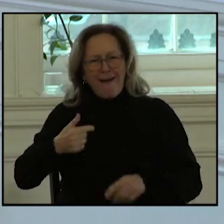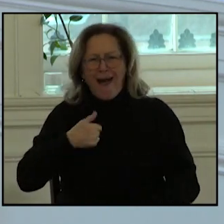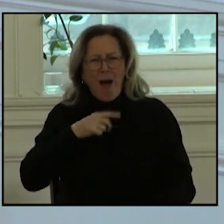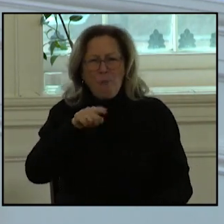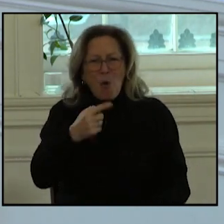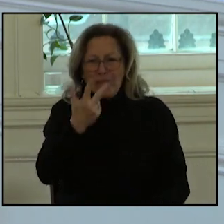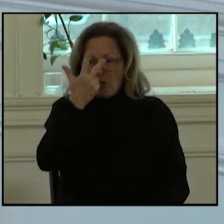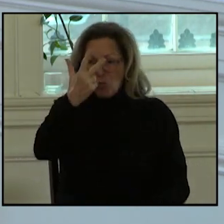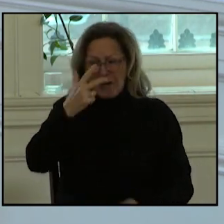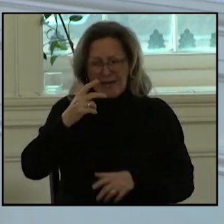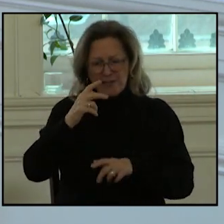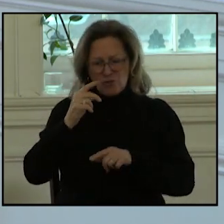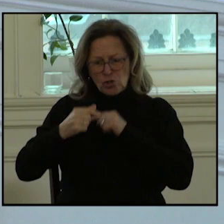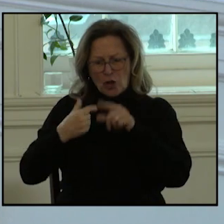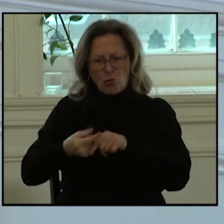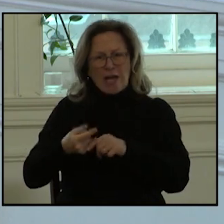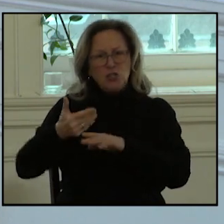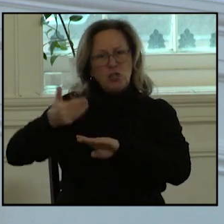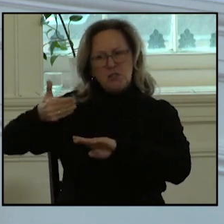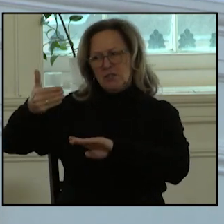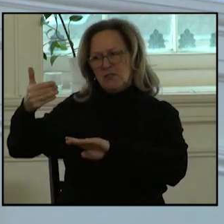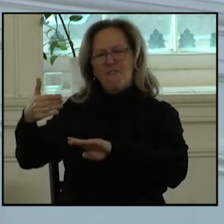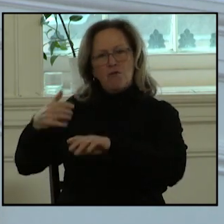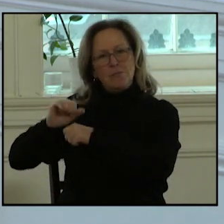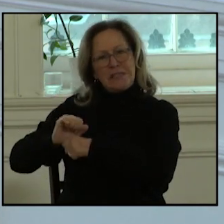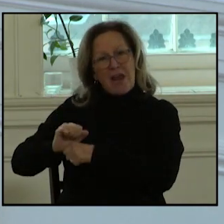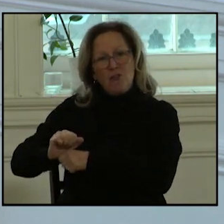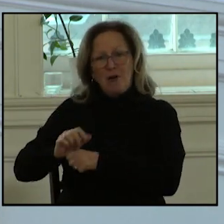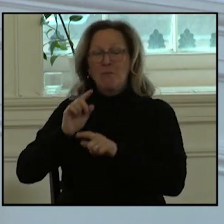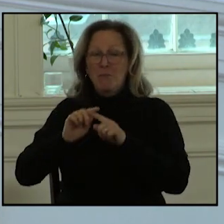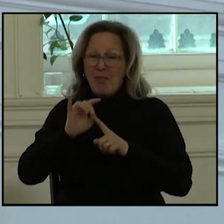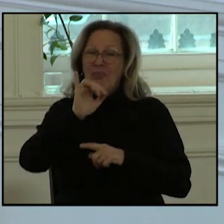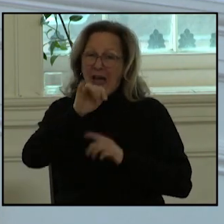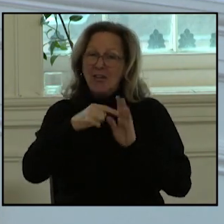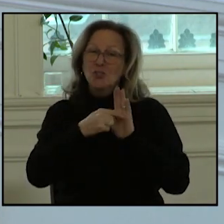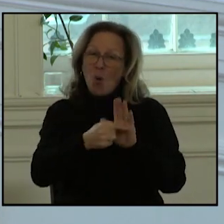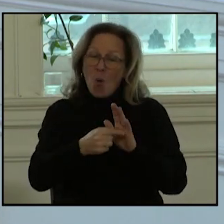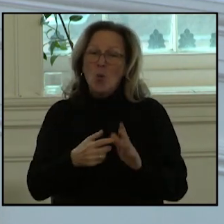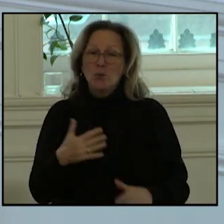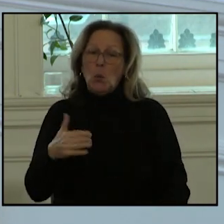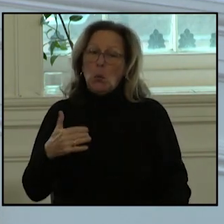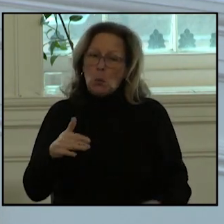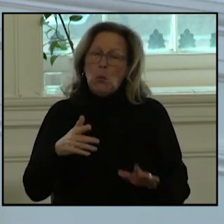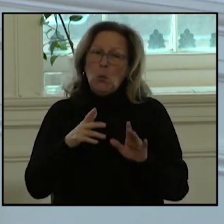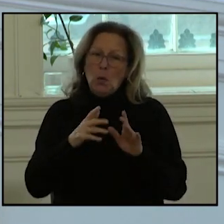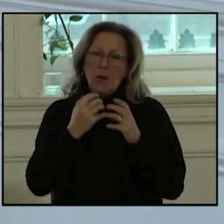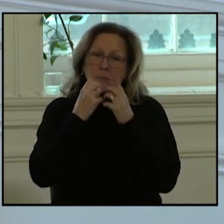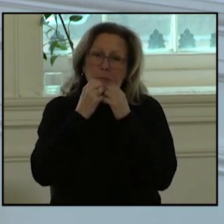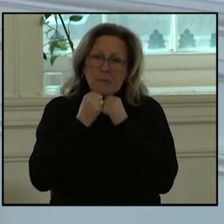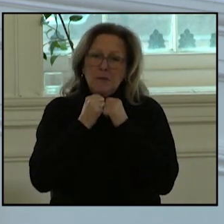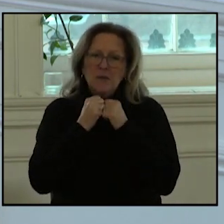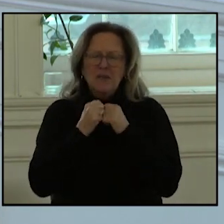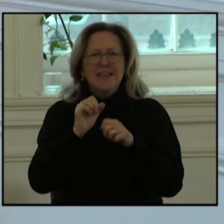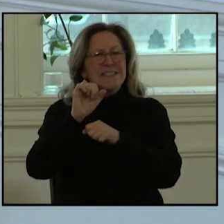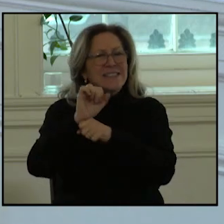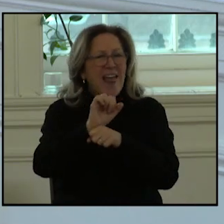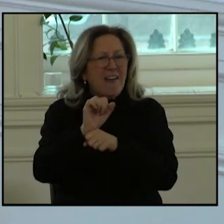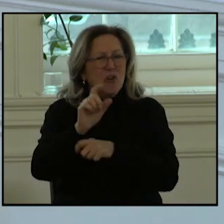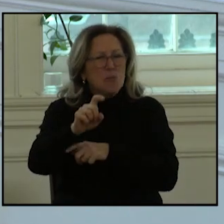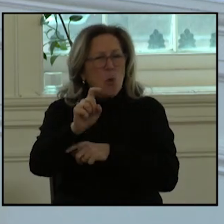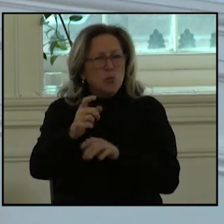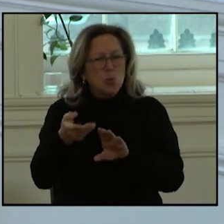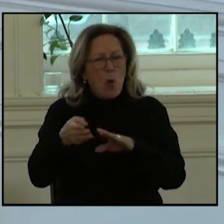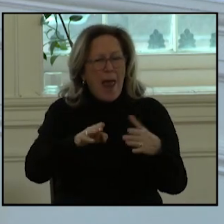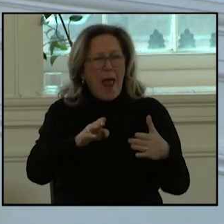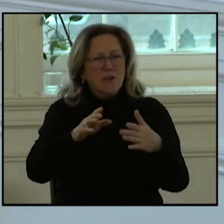generations from enslavement, but that shows you how near and dear it is. Enslavement supposedly ended in 1863,